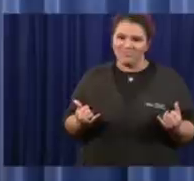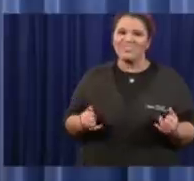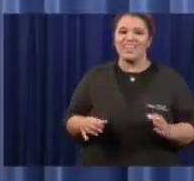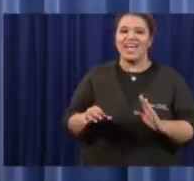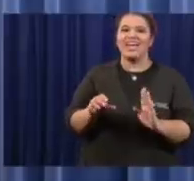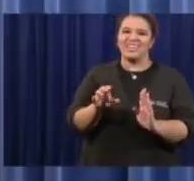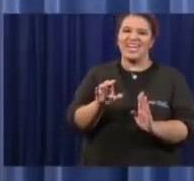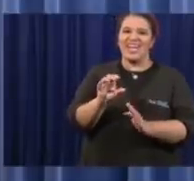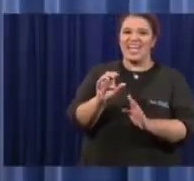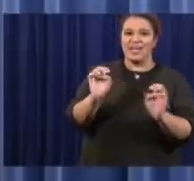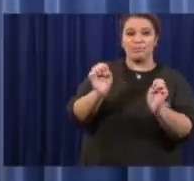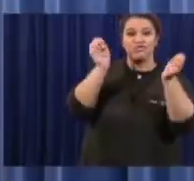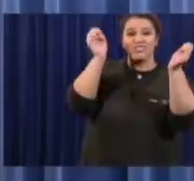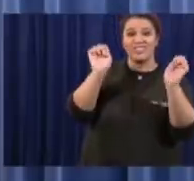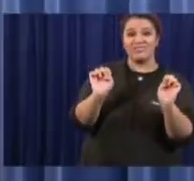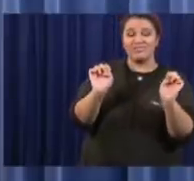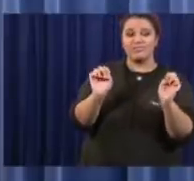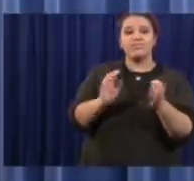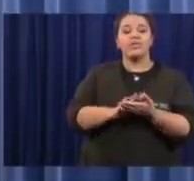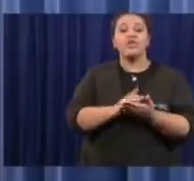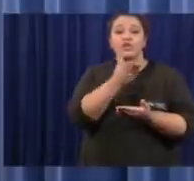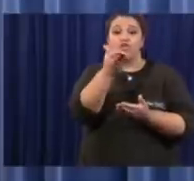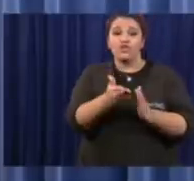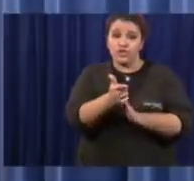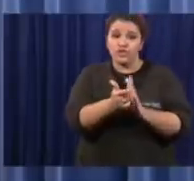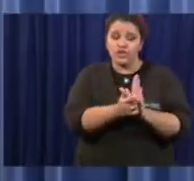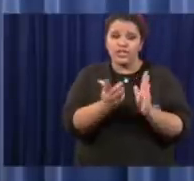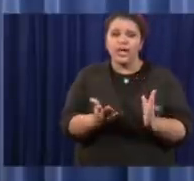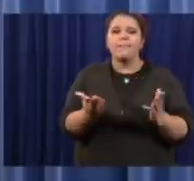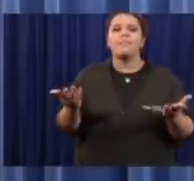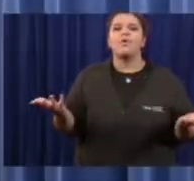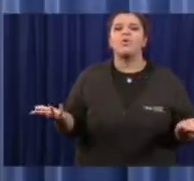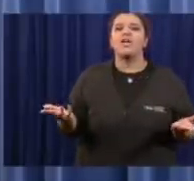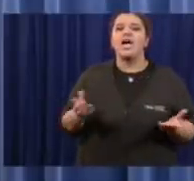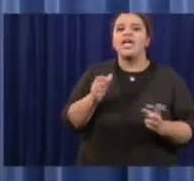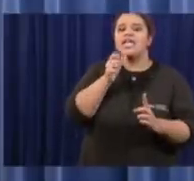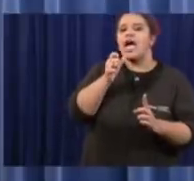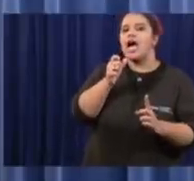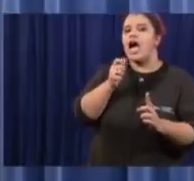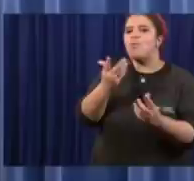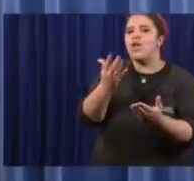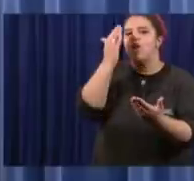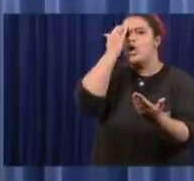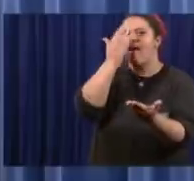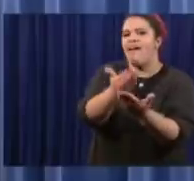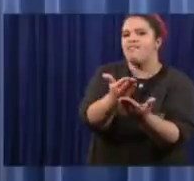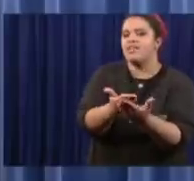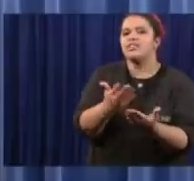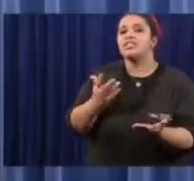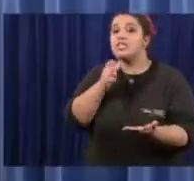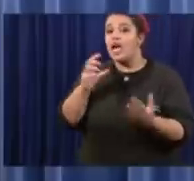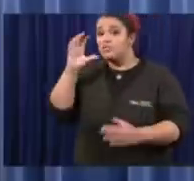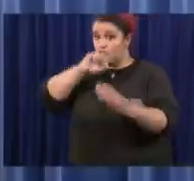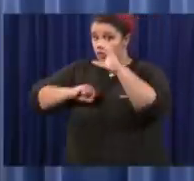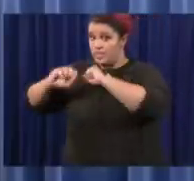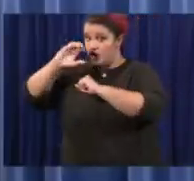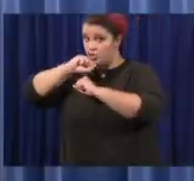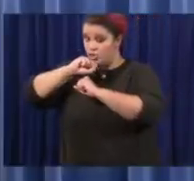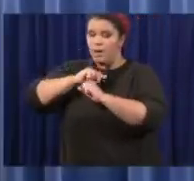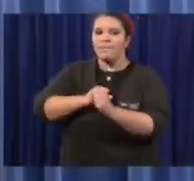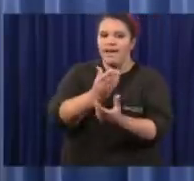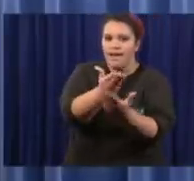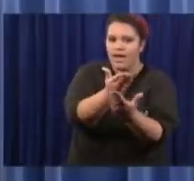question is, what direct evidence do you have, not circumstantial, but direct evidence, to justify continuing in a state of an emergency?